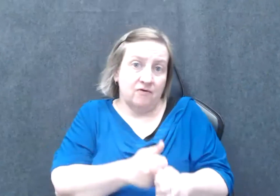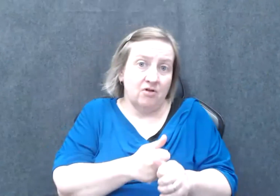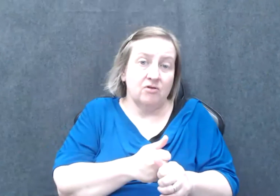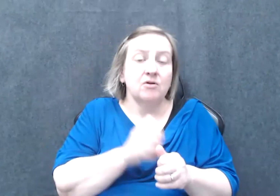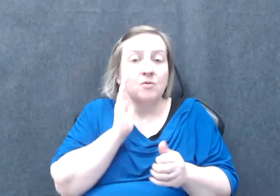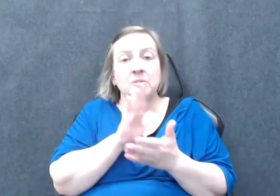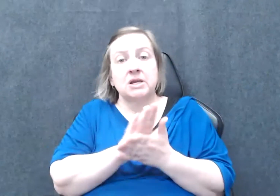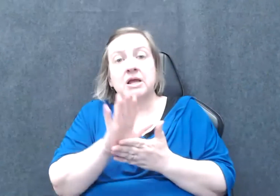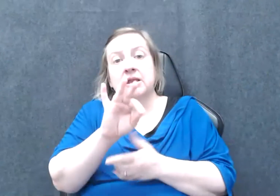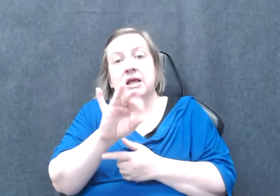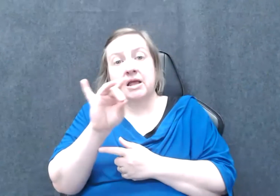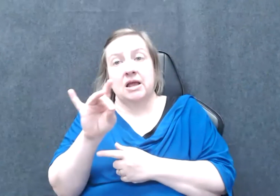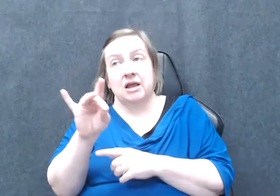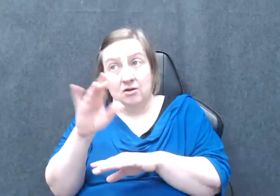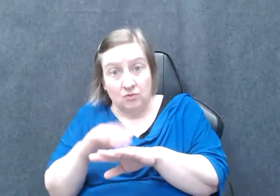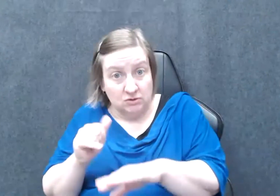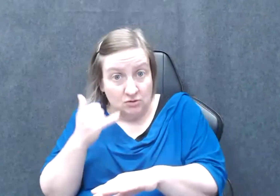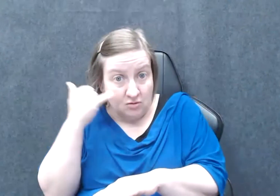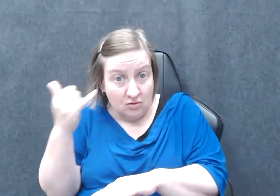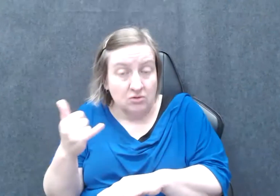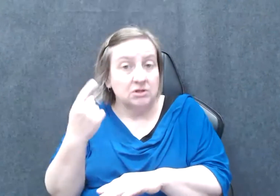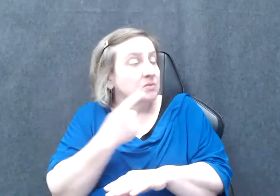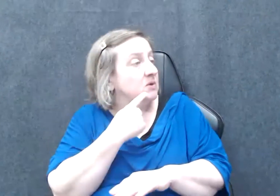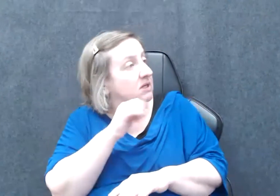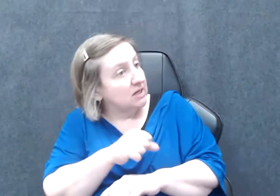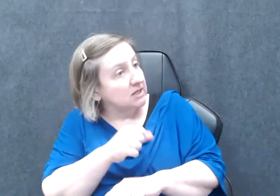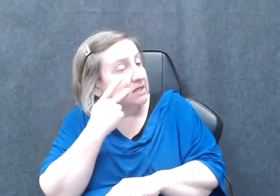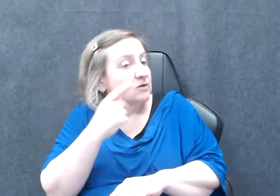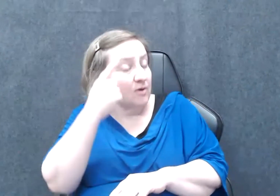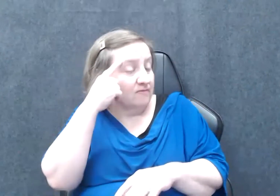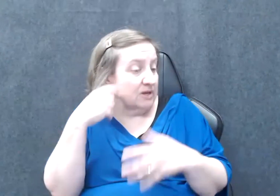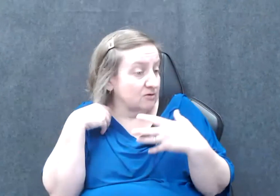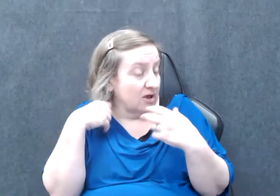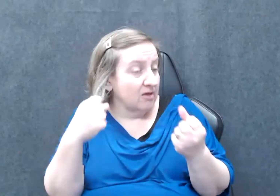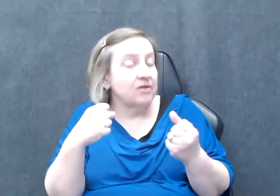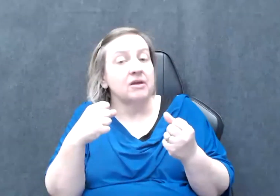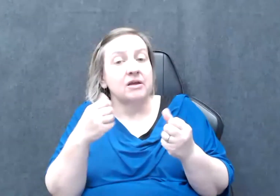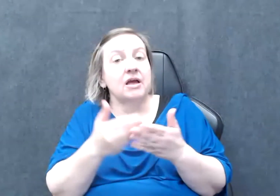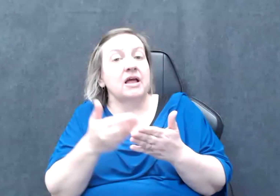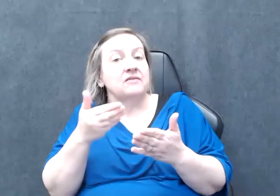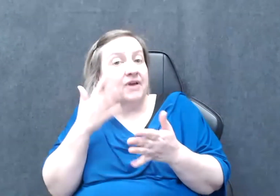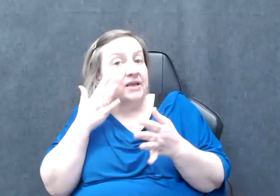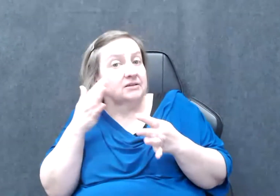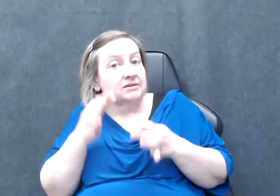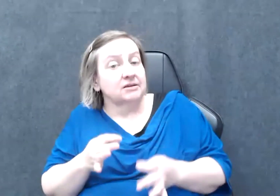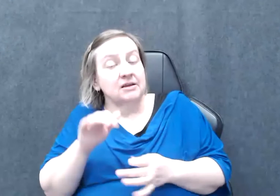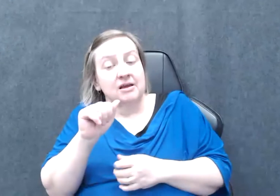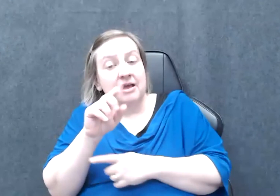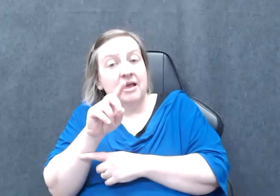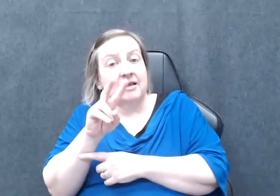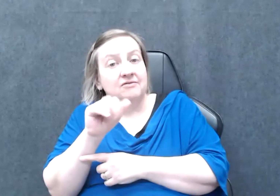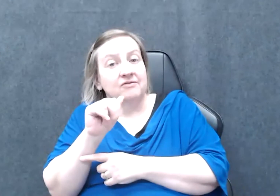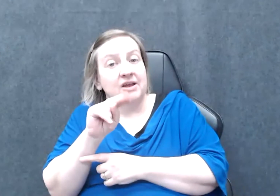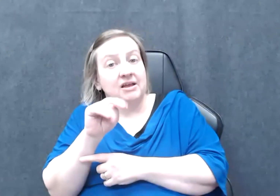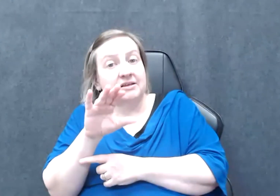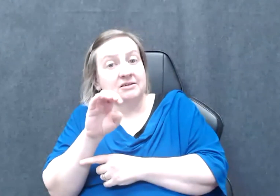that 988 you call and someone says, oh yes, I see your mental health advance directive and this is what you have said you would like to see